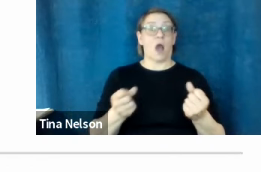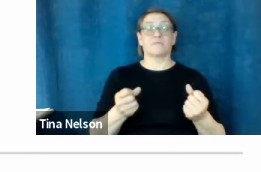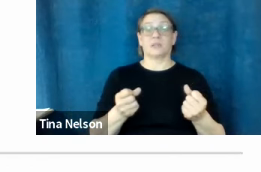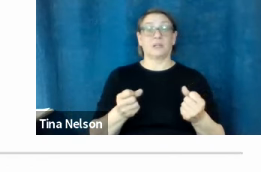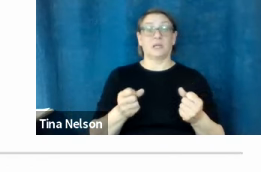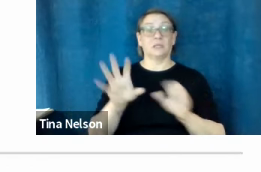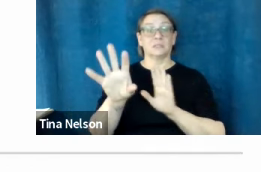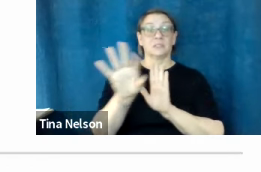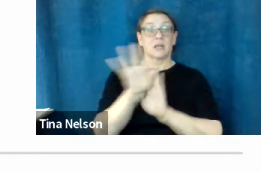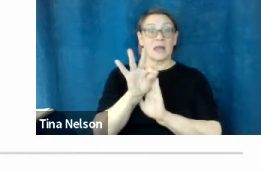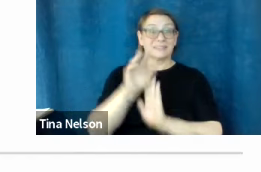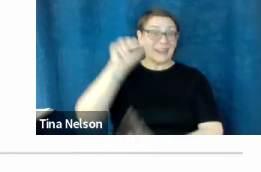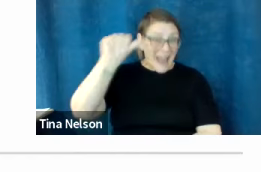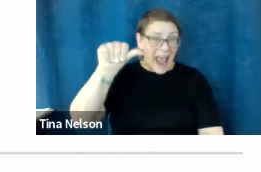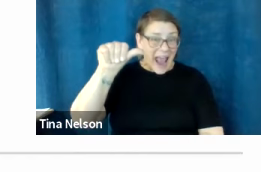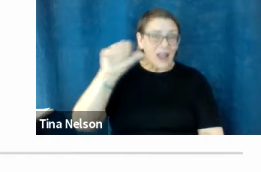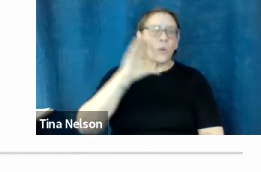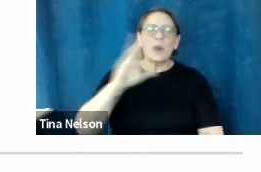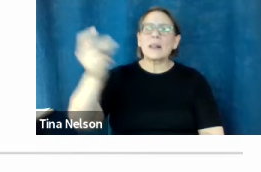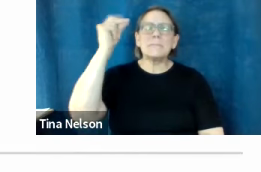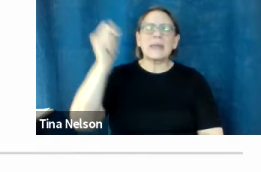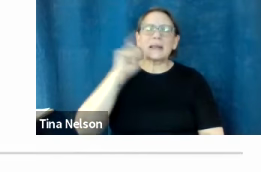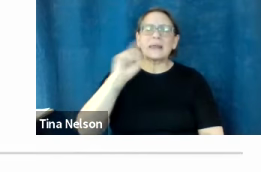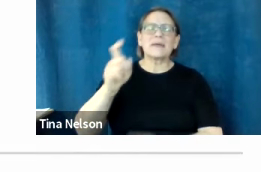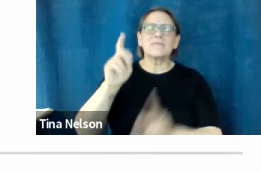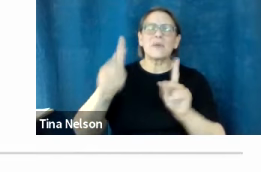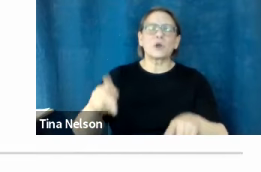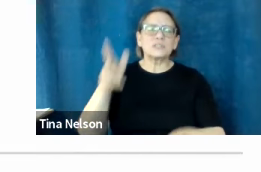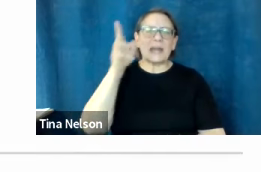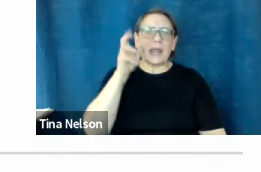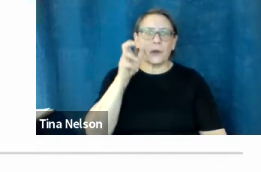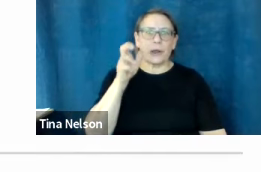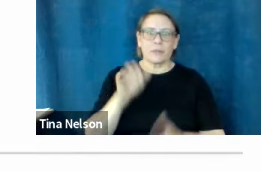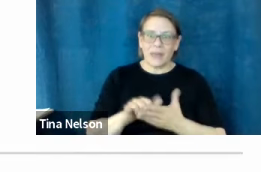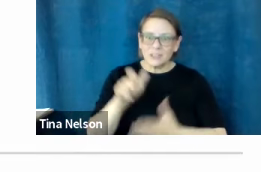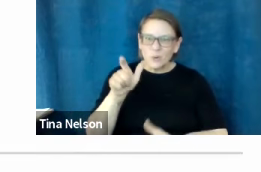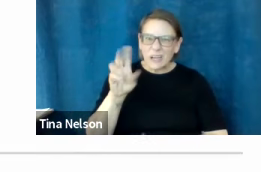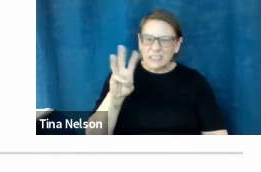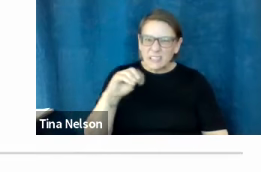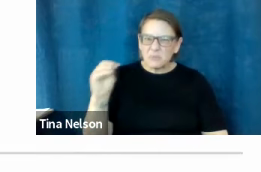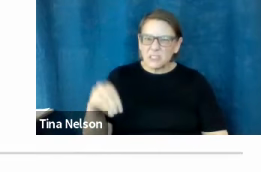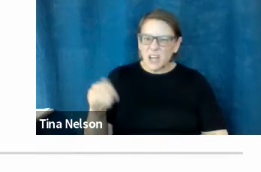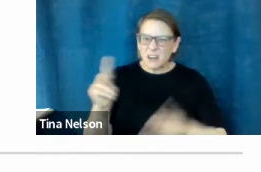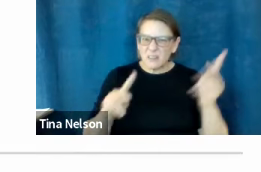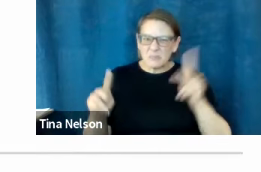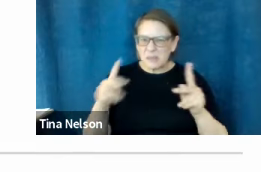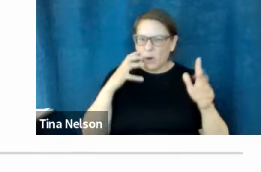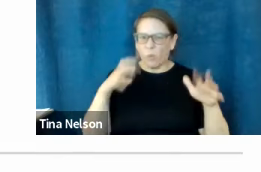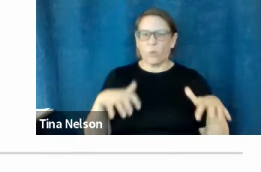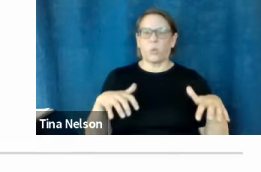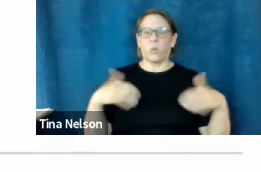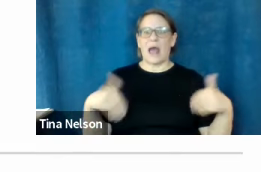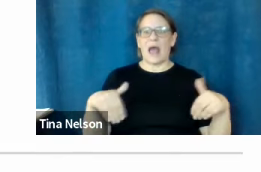a will immediately allow a deaf individual. So that's 26%, which is a staggering result.